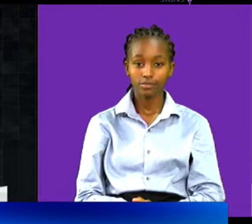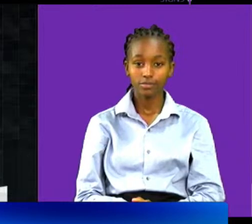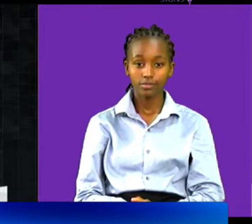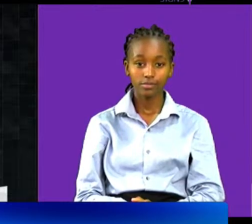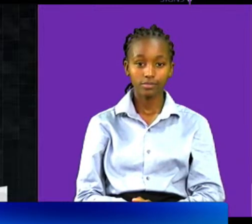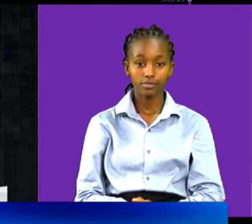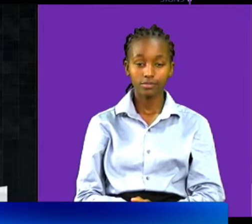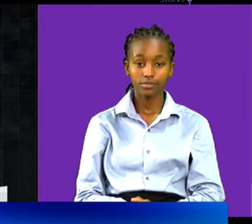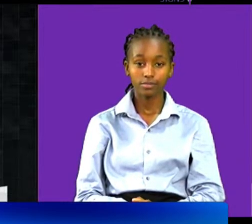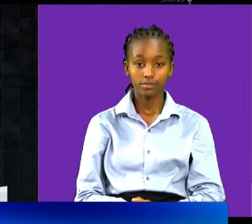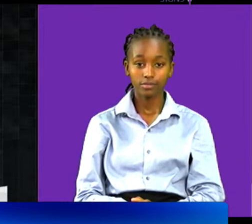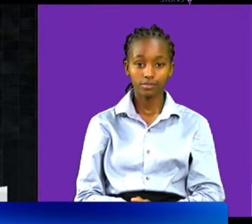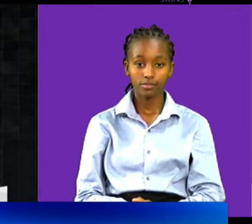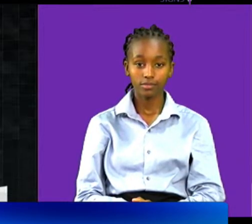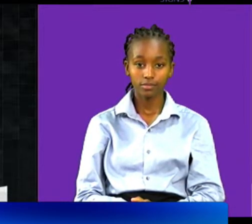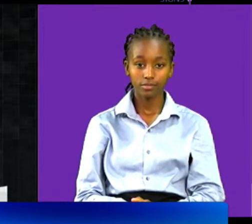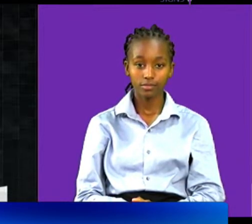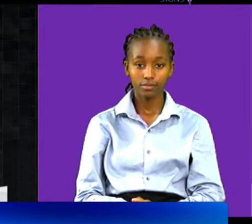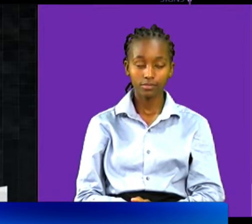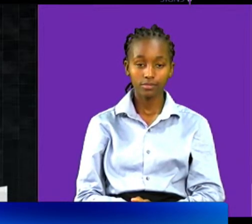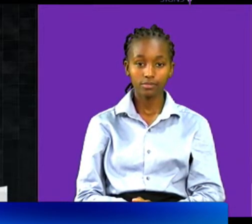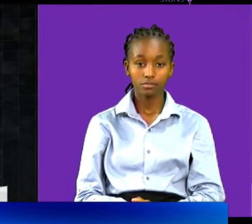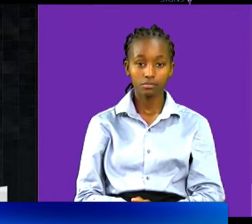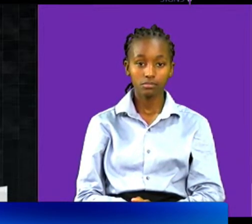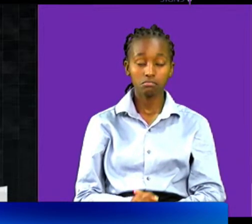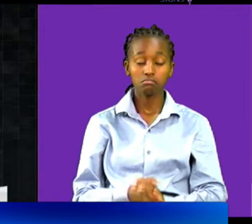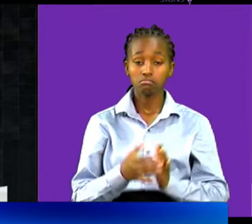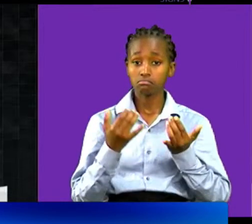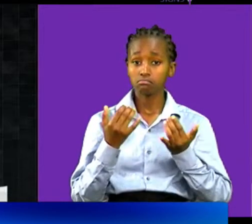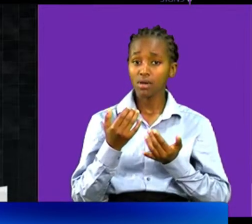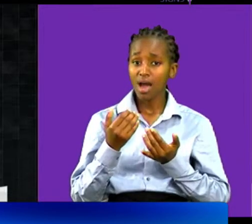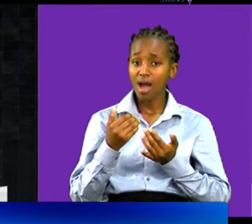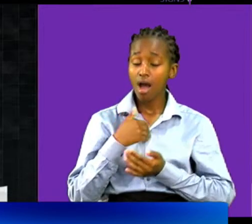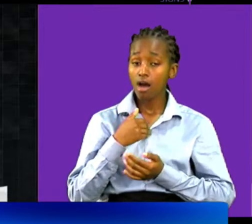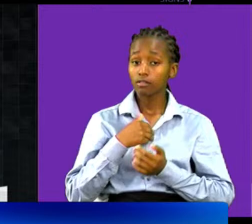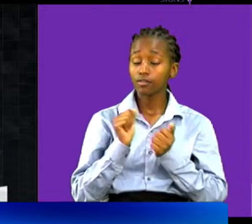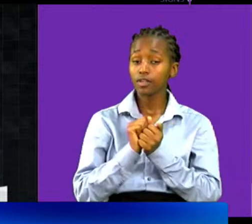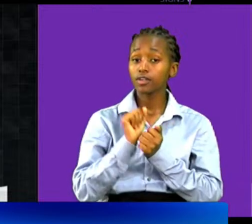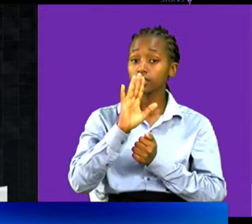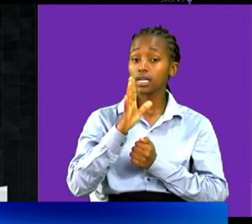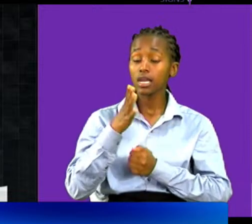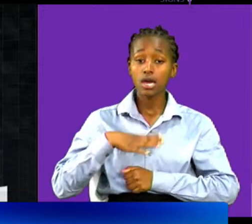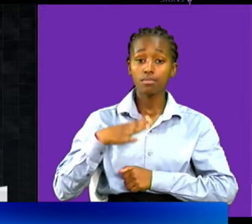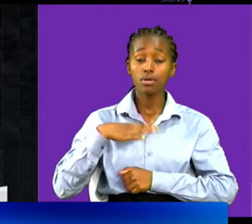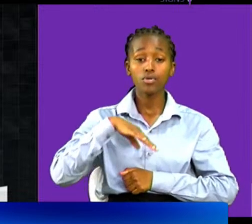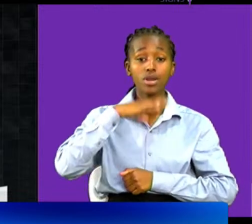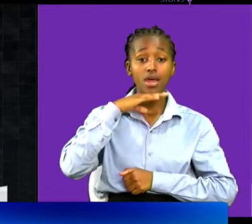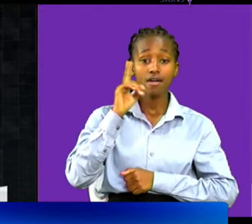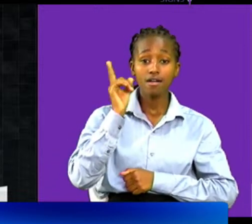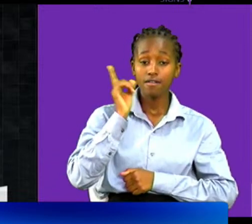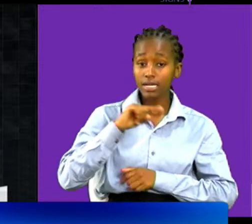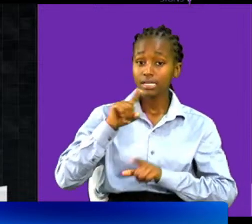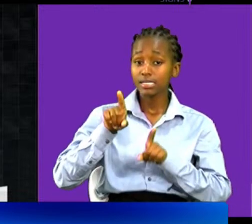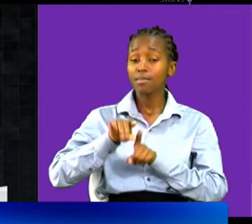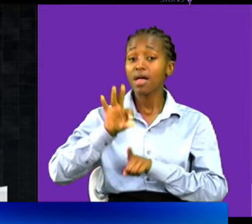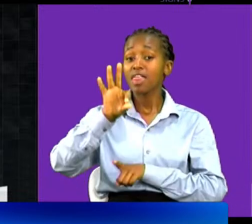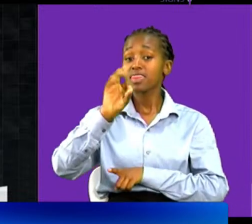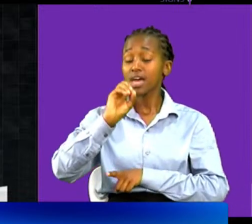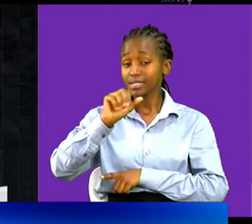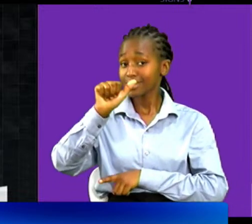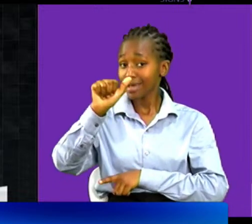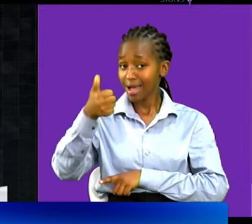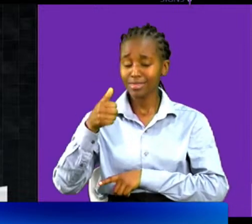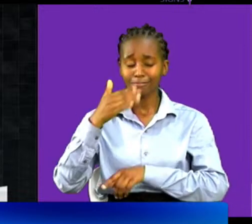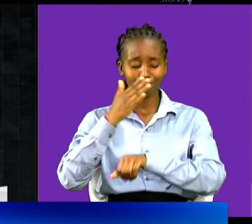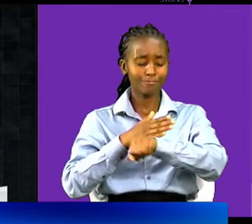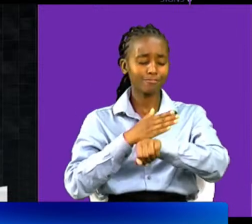And lastly, at least 15 people have died and over 30 others injured after a bus and a shuttle